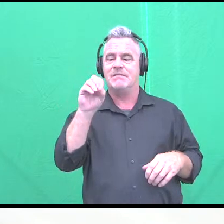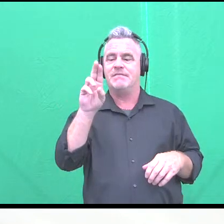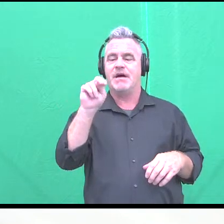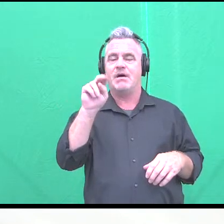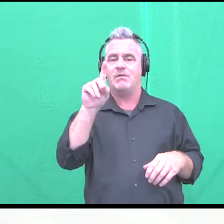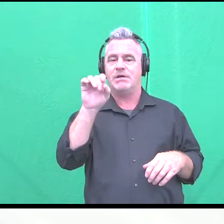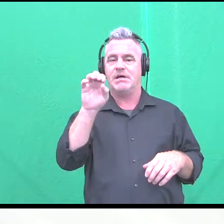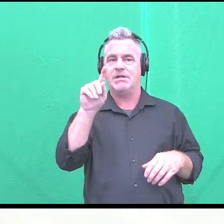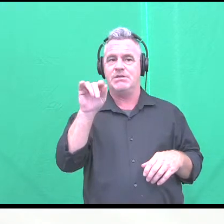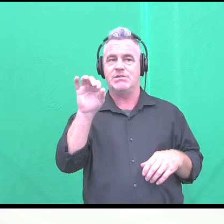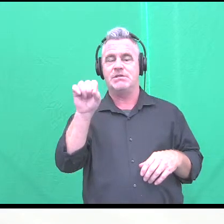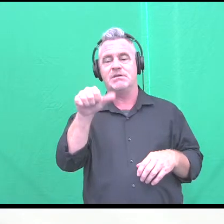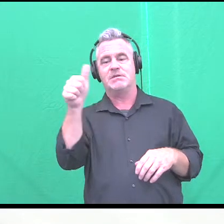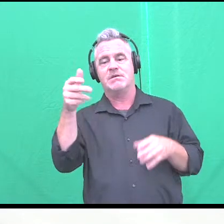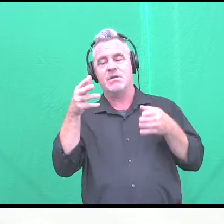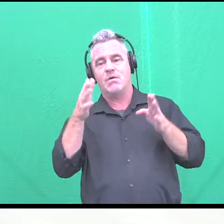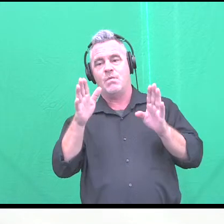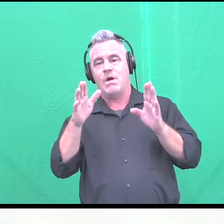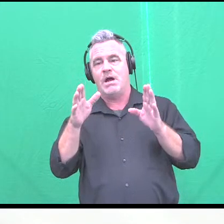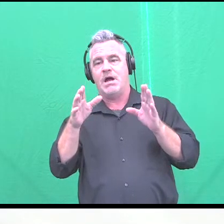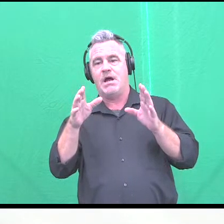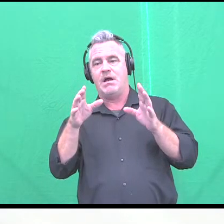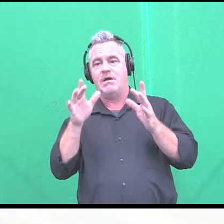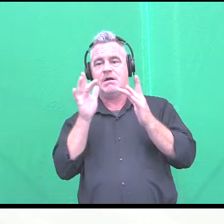our community members, to hear what they're